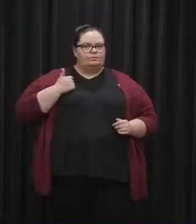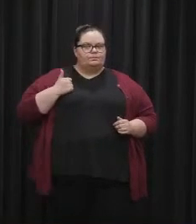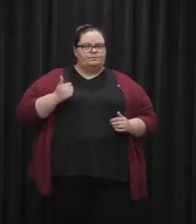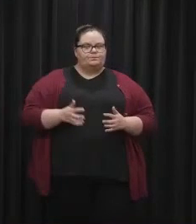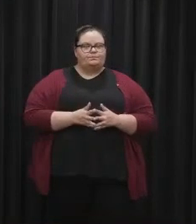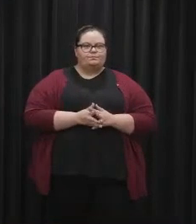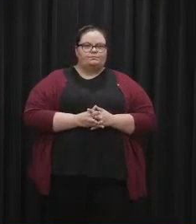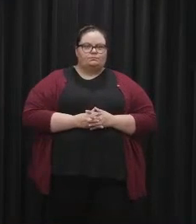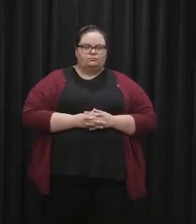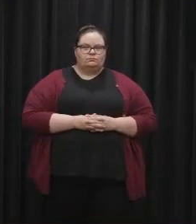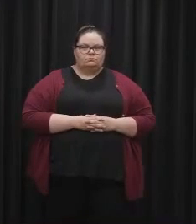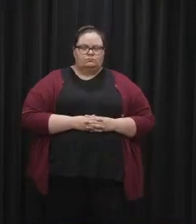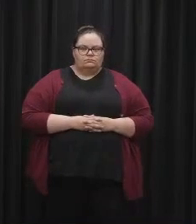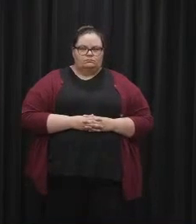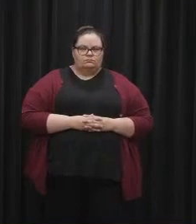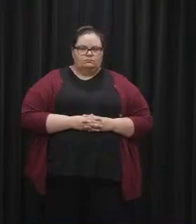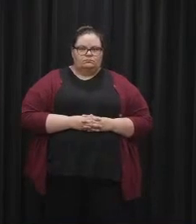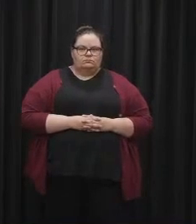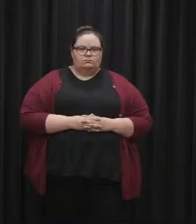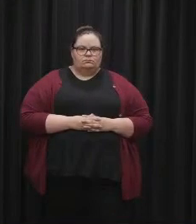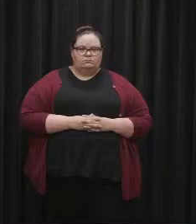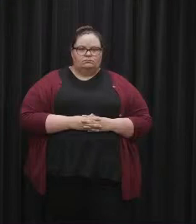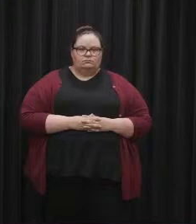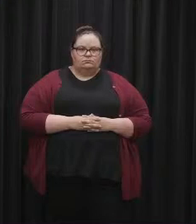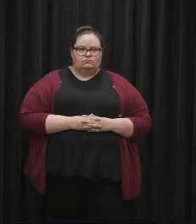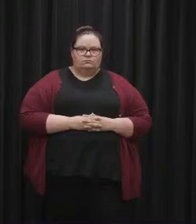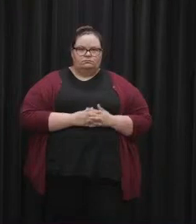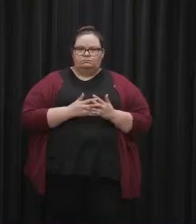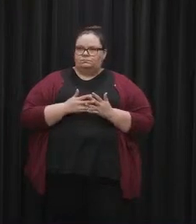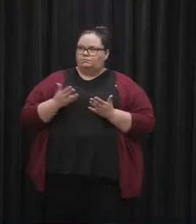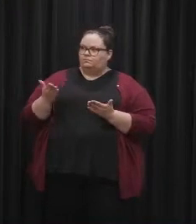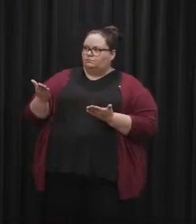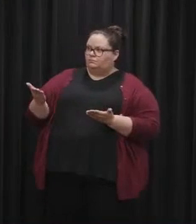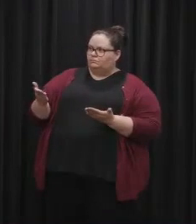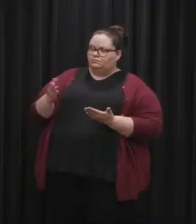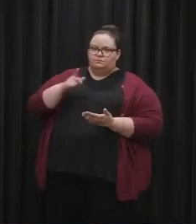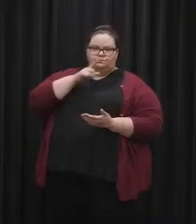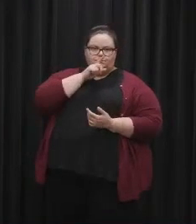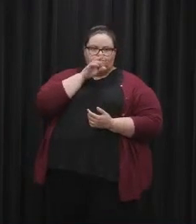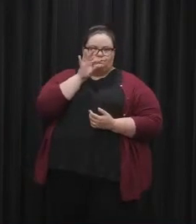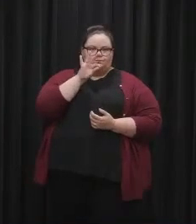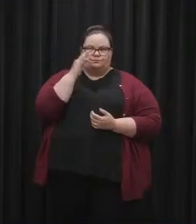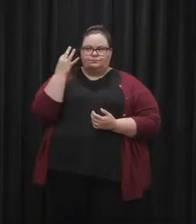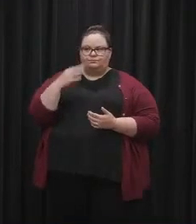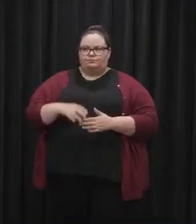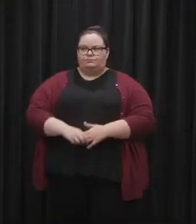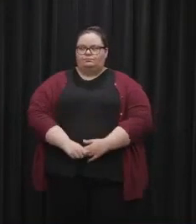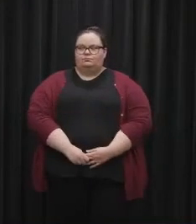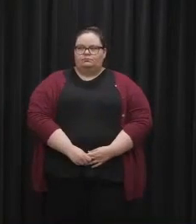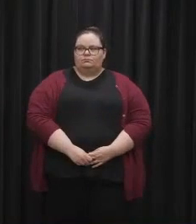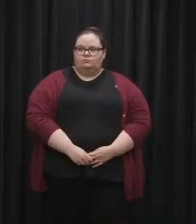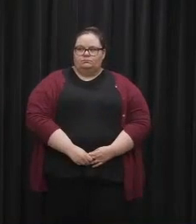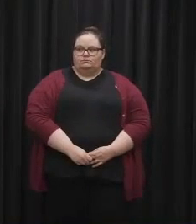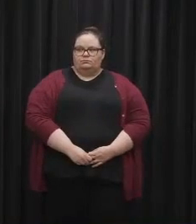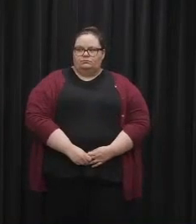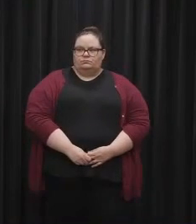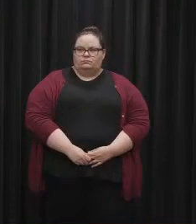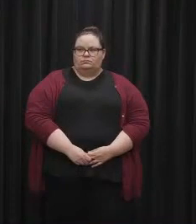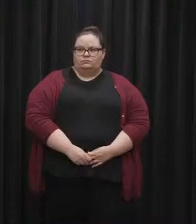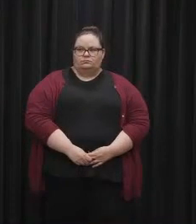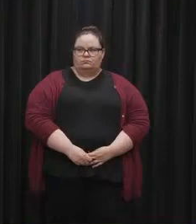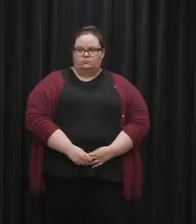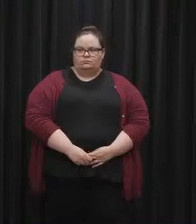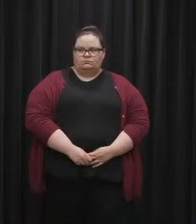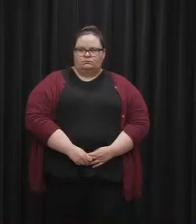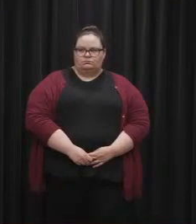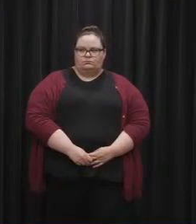Radio-Canada. Oui, bonjour, cette question. Hi, my question is for Dr. Russell. Yesterday, a government spokesperson